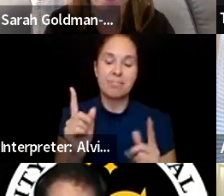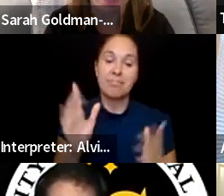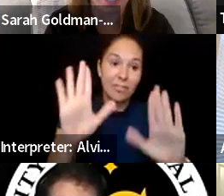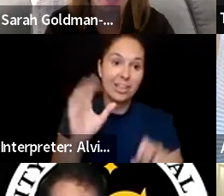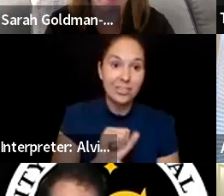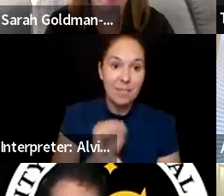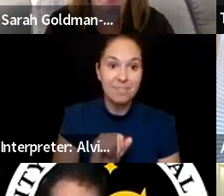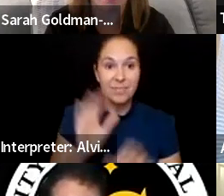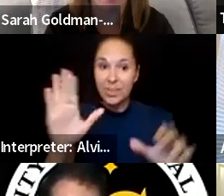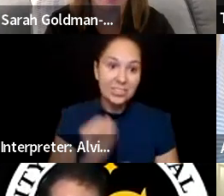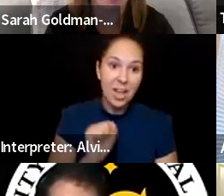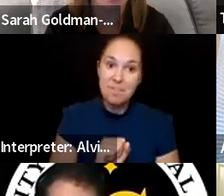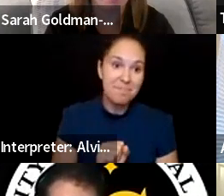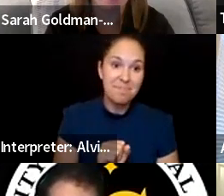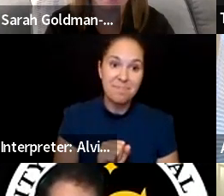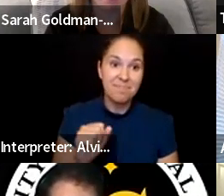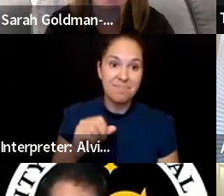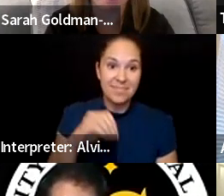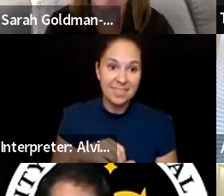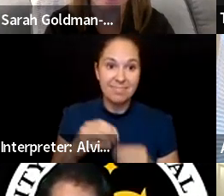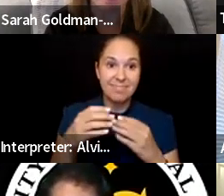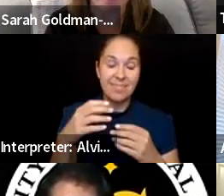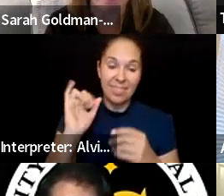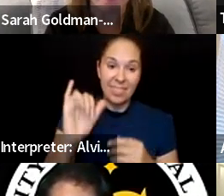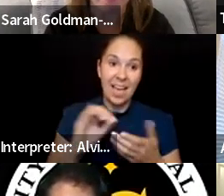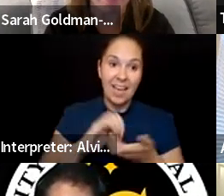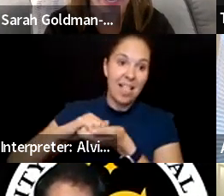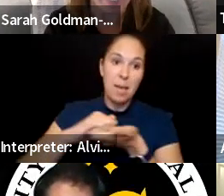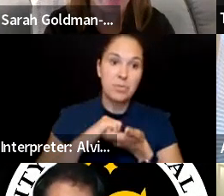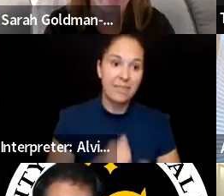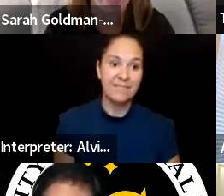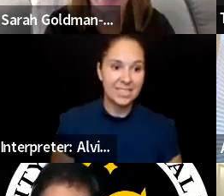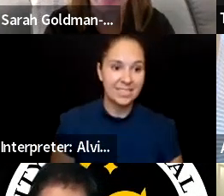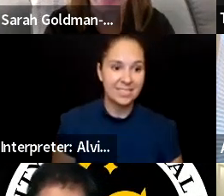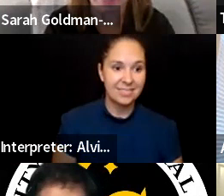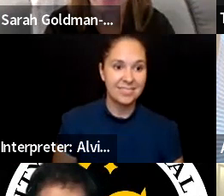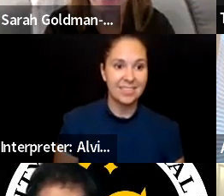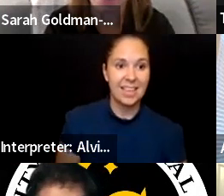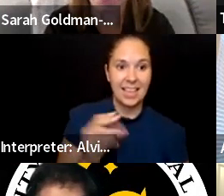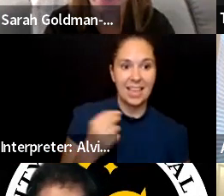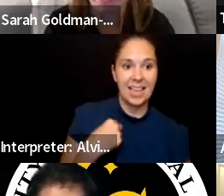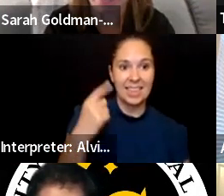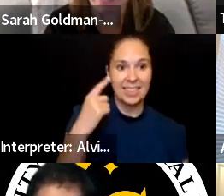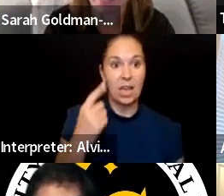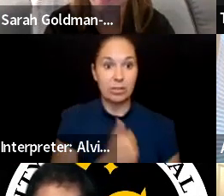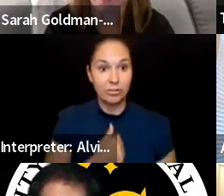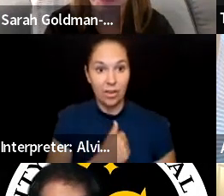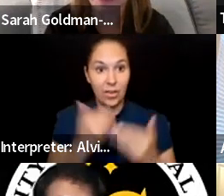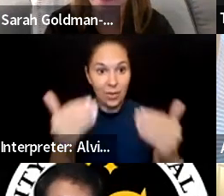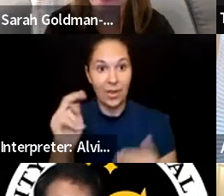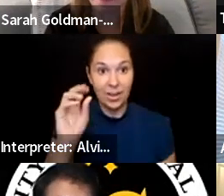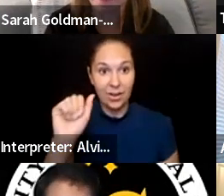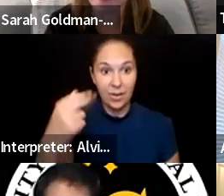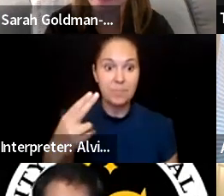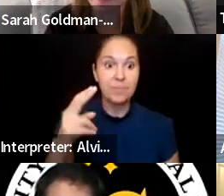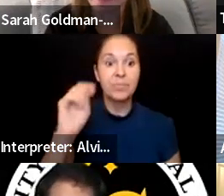job. Great job among Lead On Collaborative. I'd also And I think, whoops, sorry, go ahead, Noah. I like